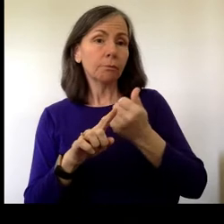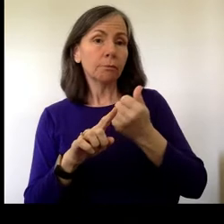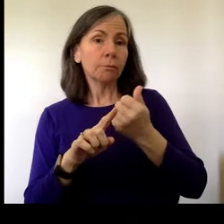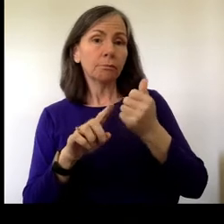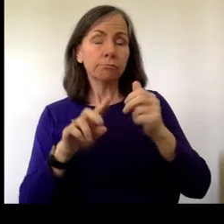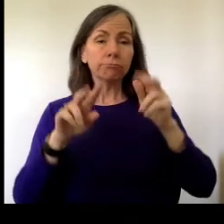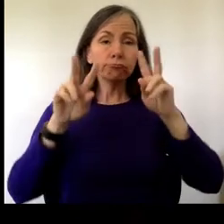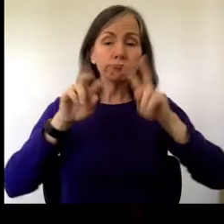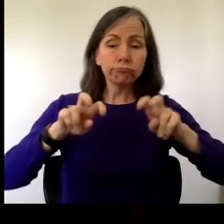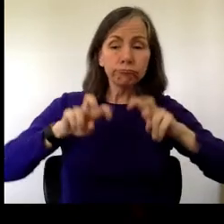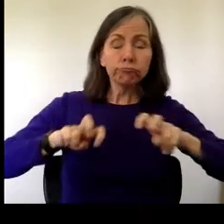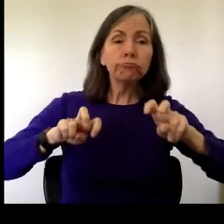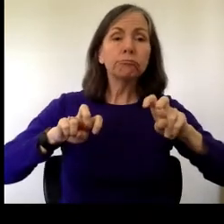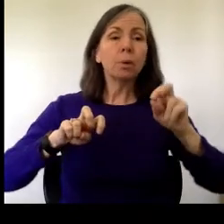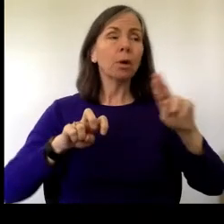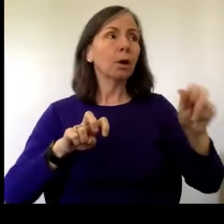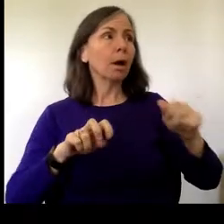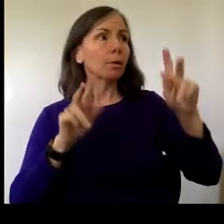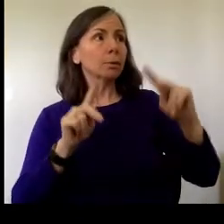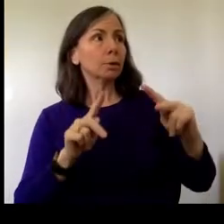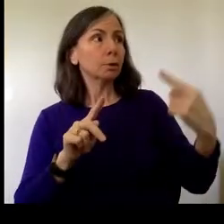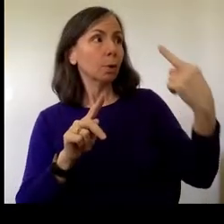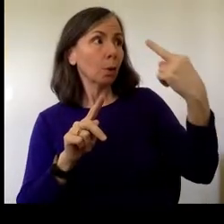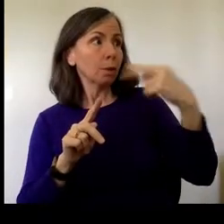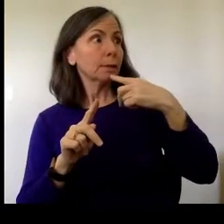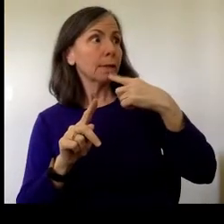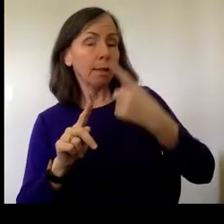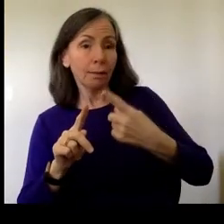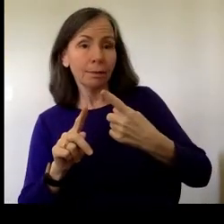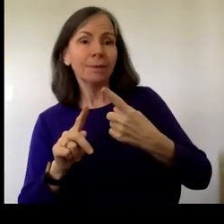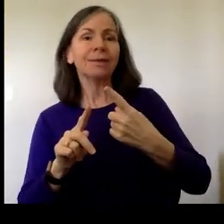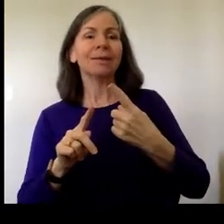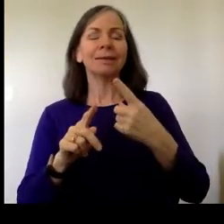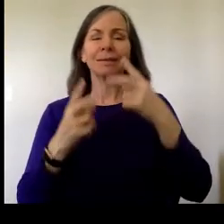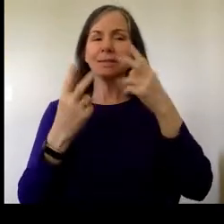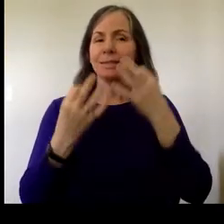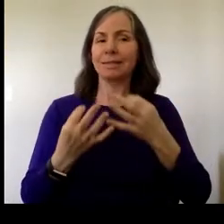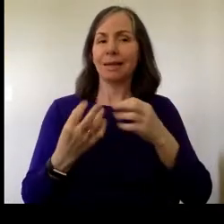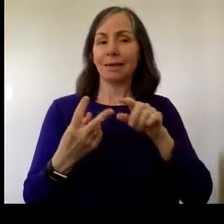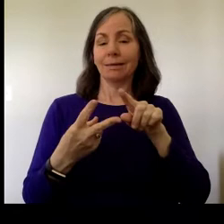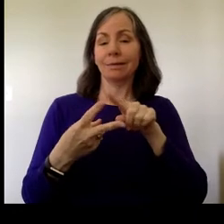you dominant or are you recessive? So that's what you need to do.